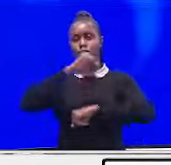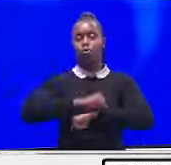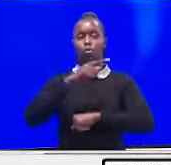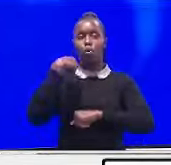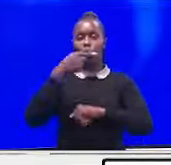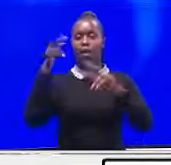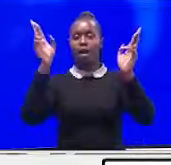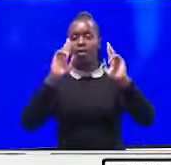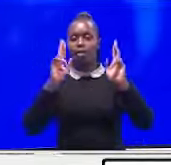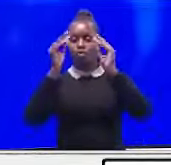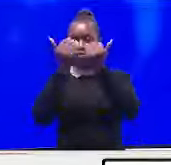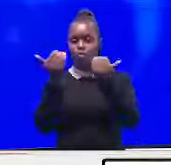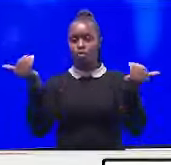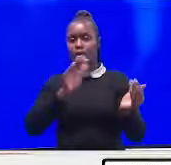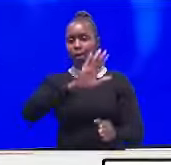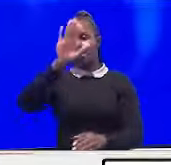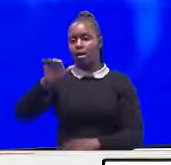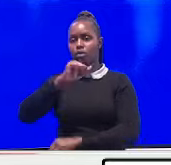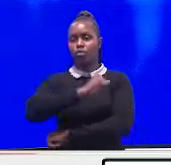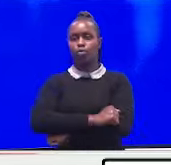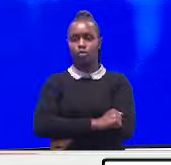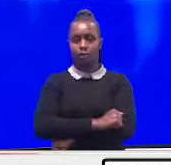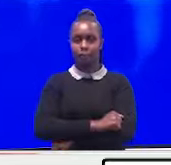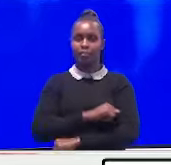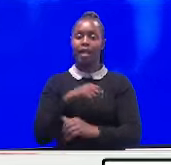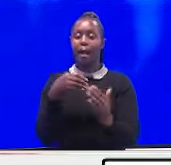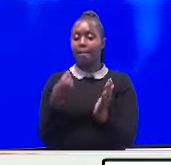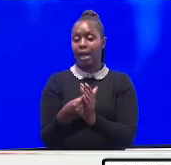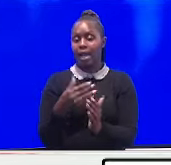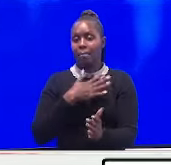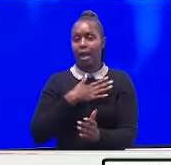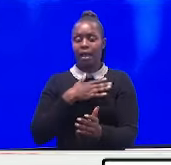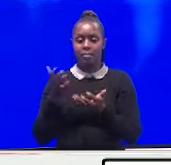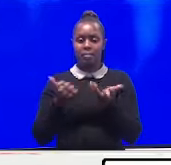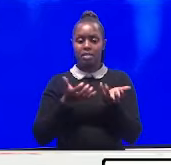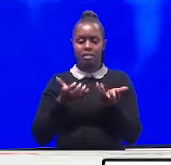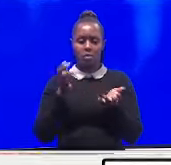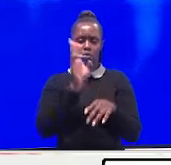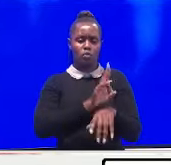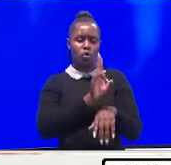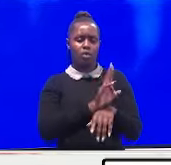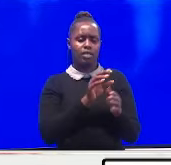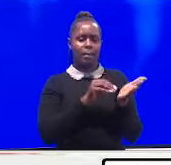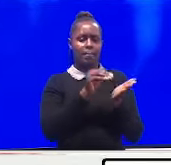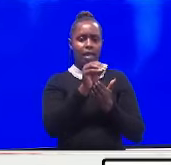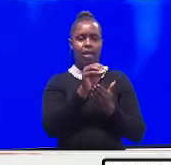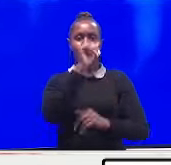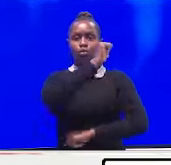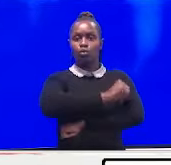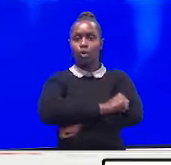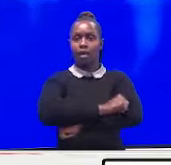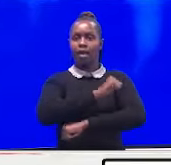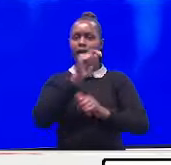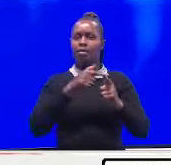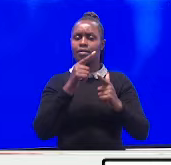to take their children back to school. Tumia pesa yote ya kazi, tukabaki bila kitu, pesa zote tumepeleka shule.